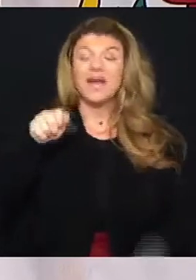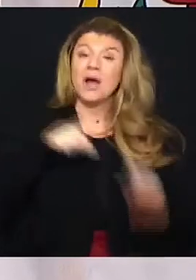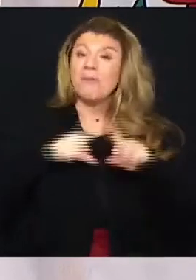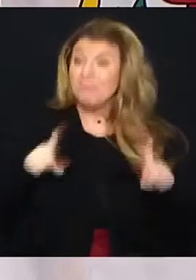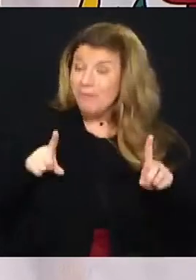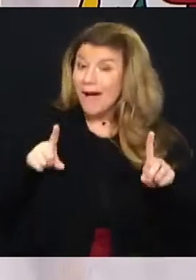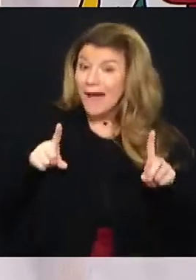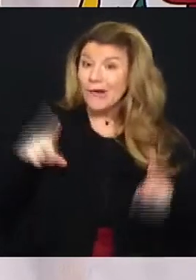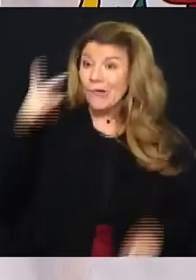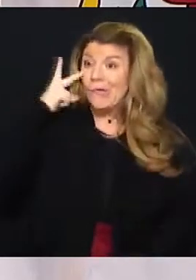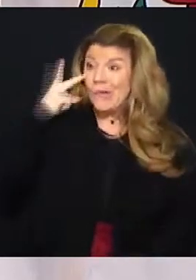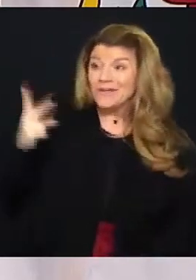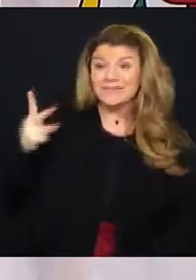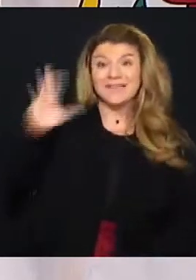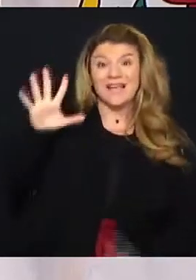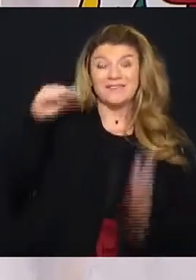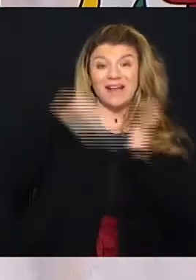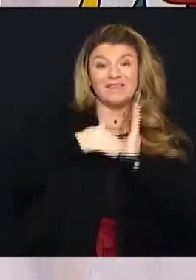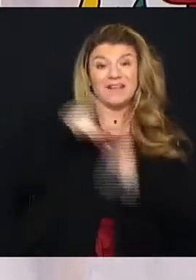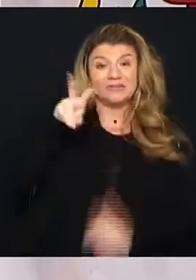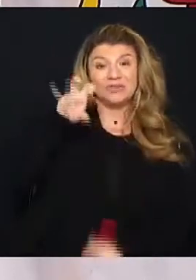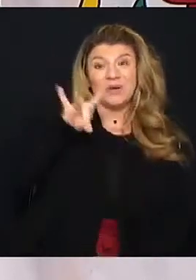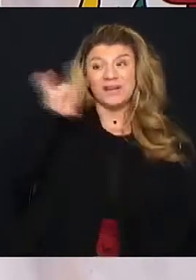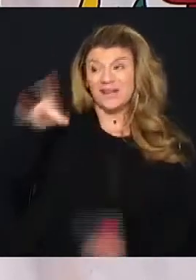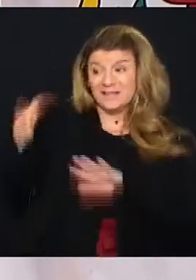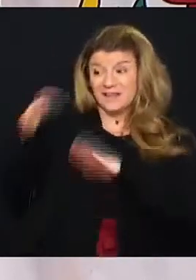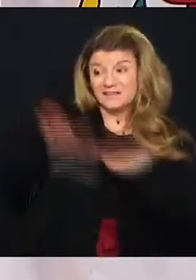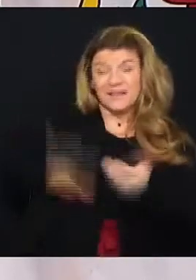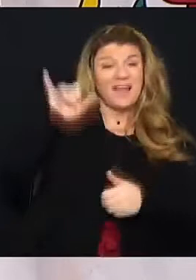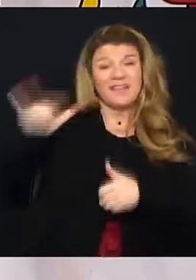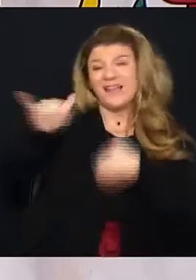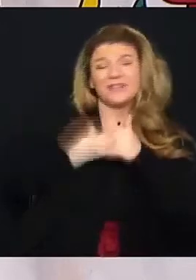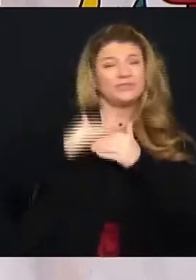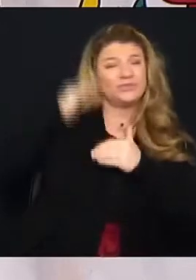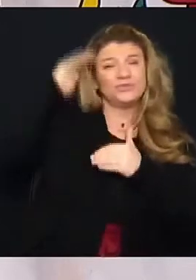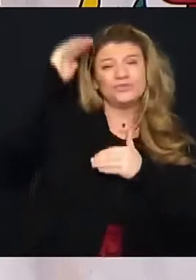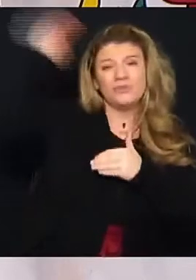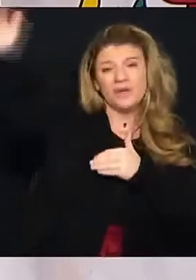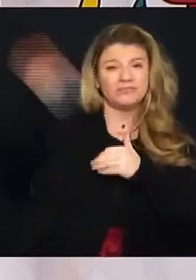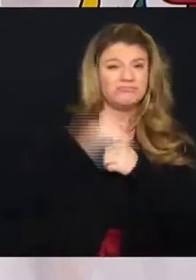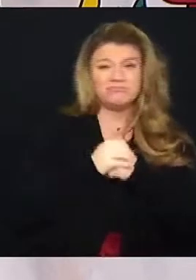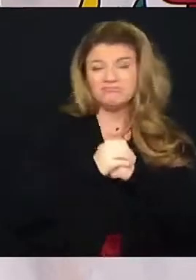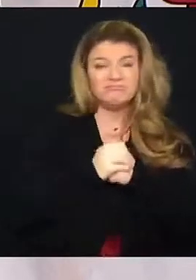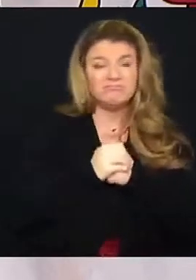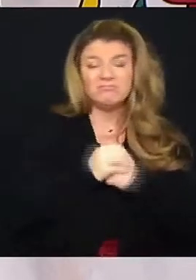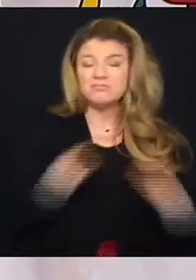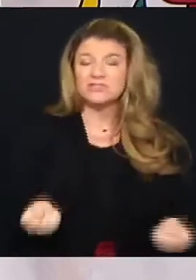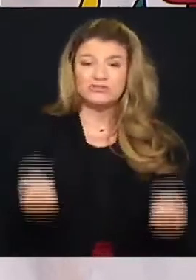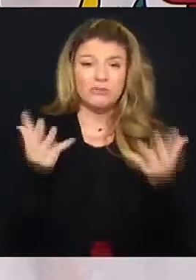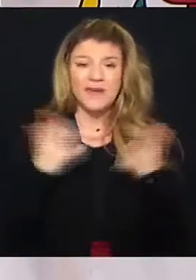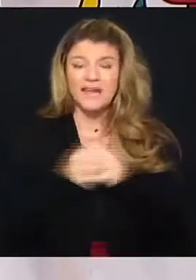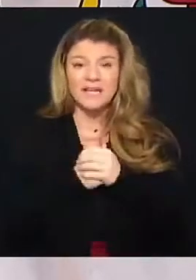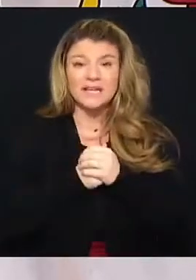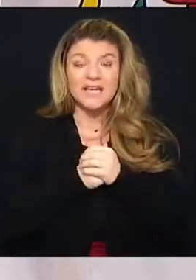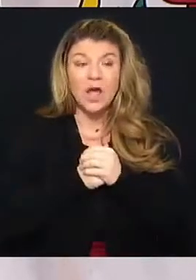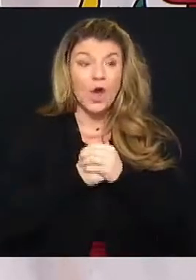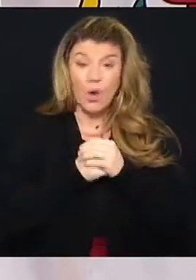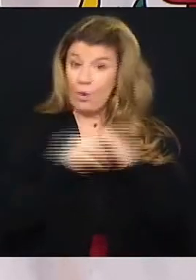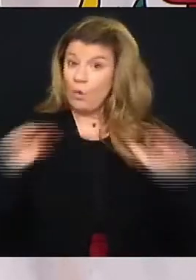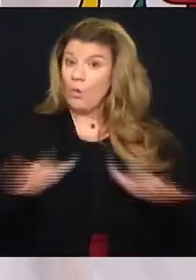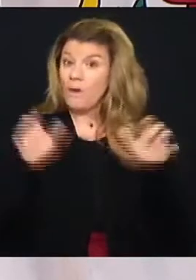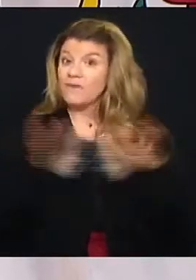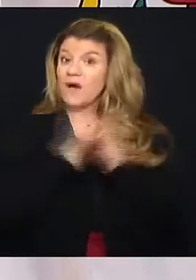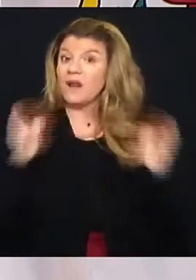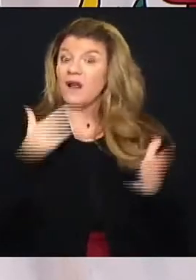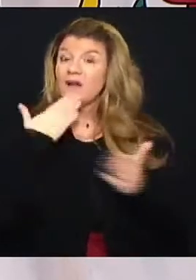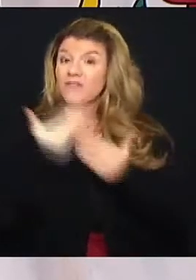seen 5,288 deaths since way too many, way, way, way too many. We've done a lot of good stuff in West